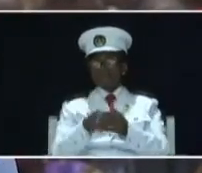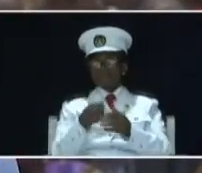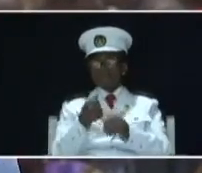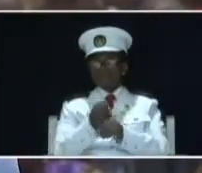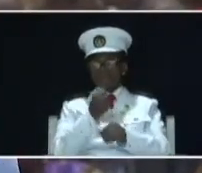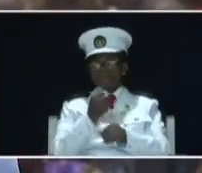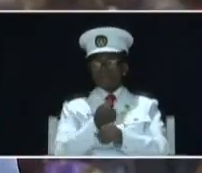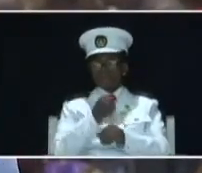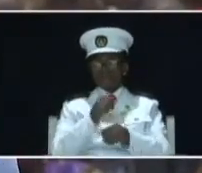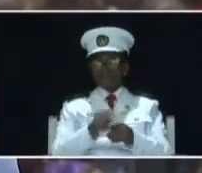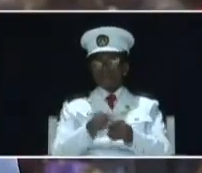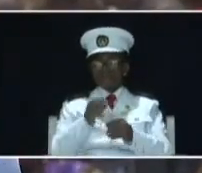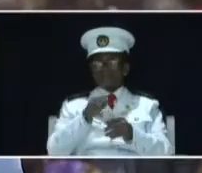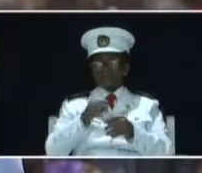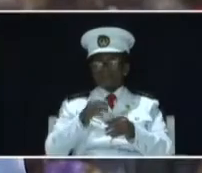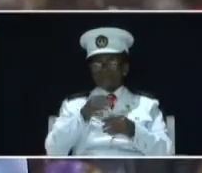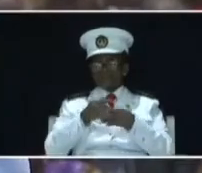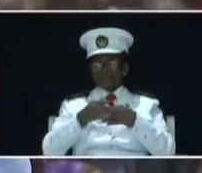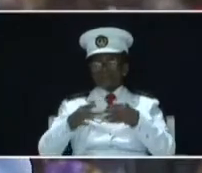But